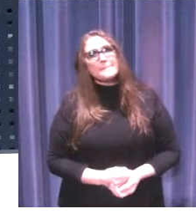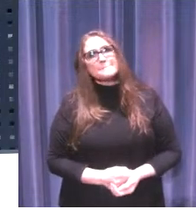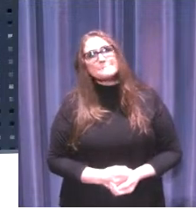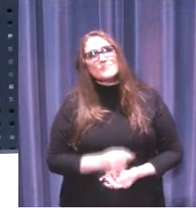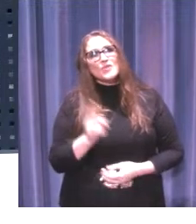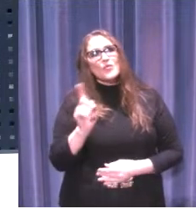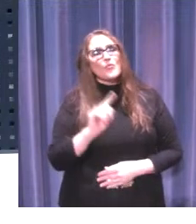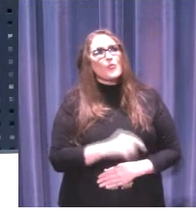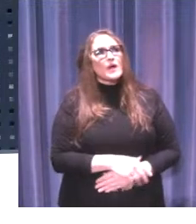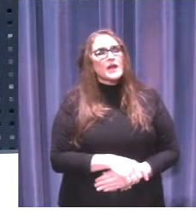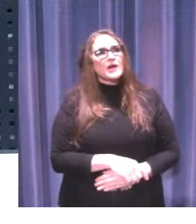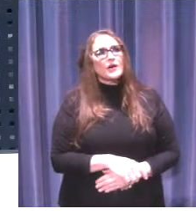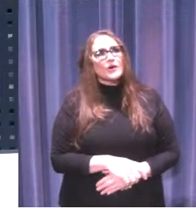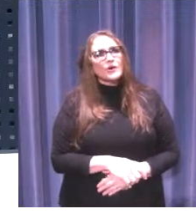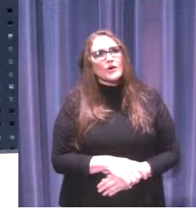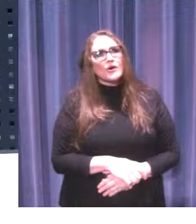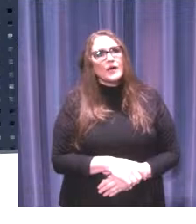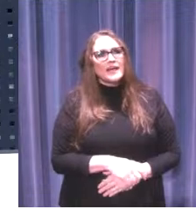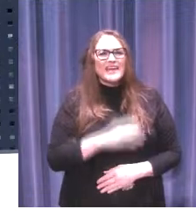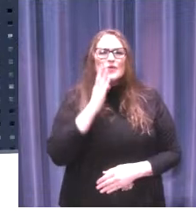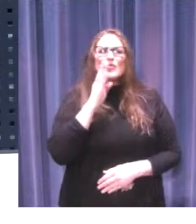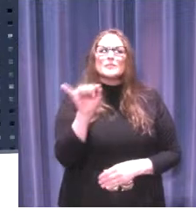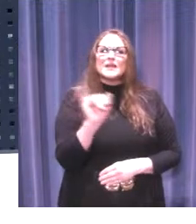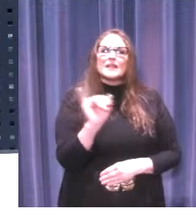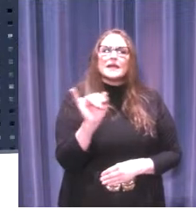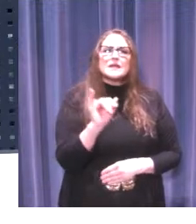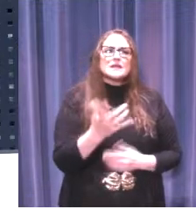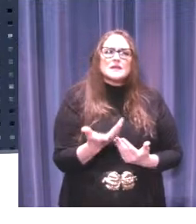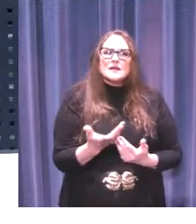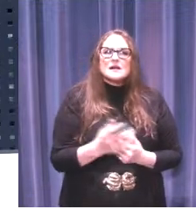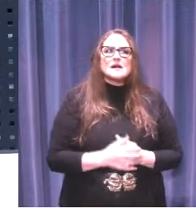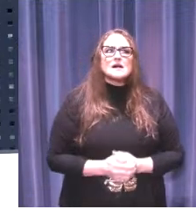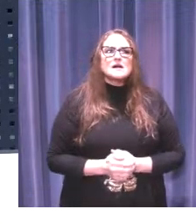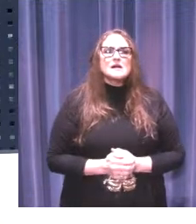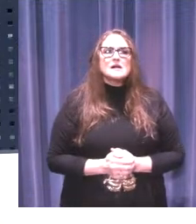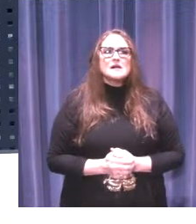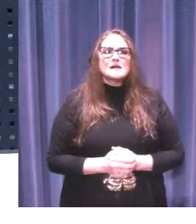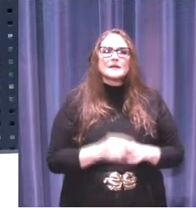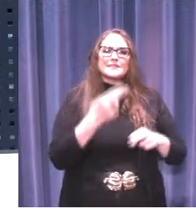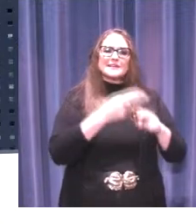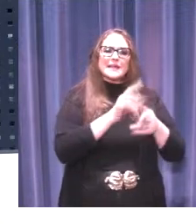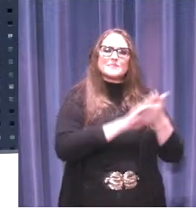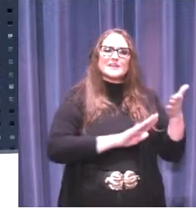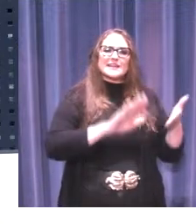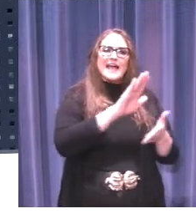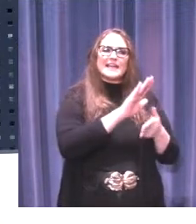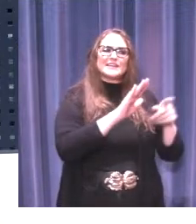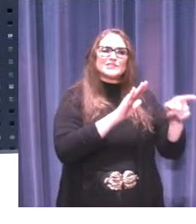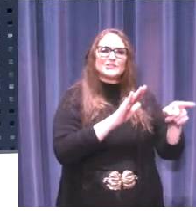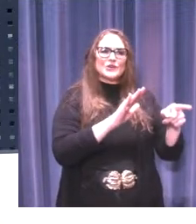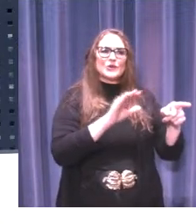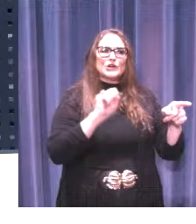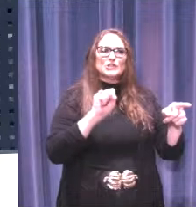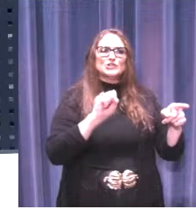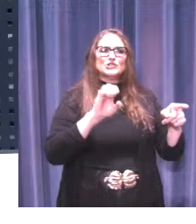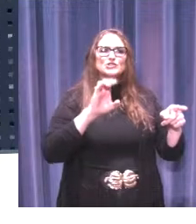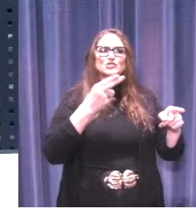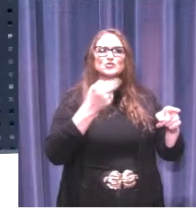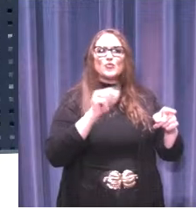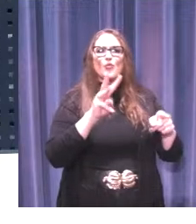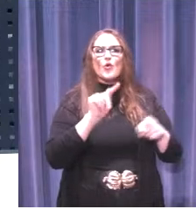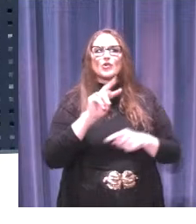where it would be like the name of the college was Schwartz Creek